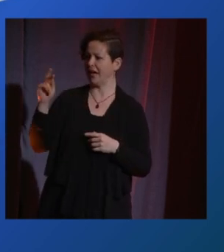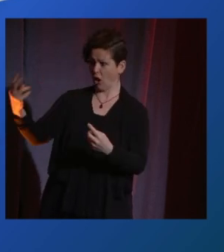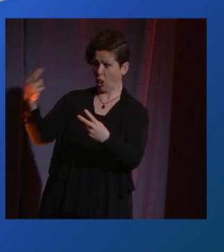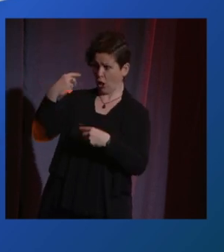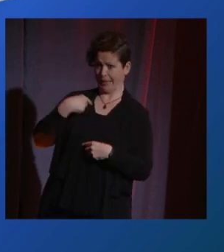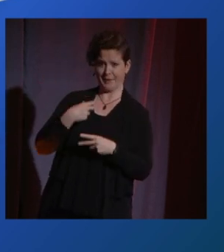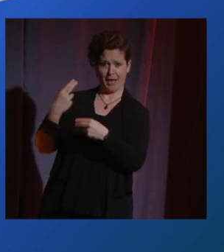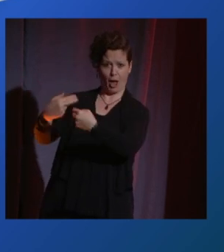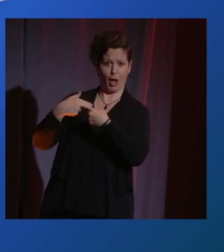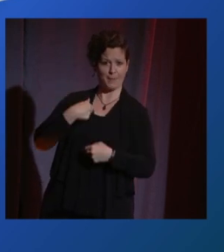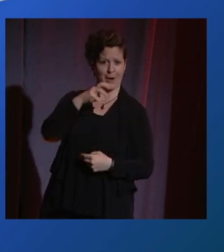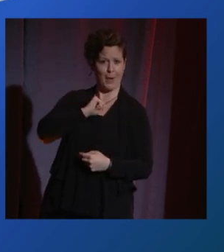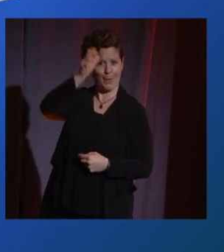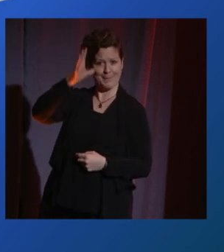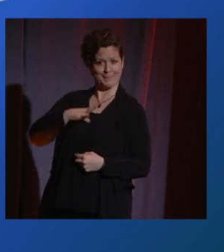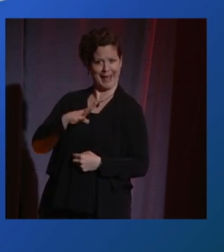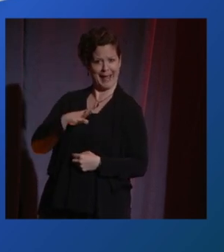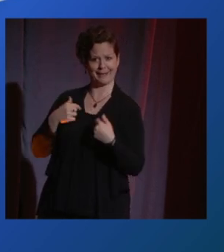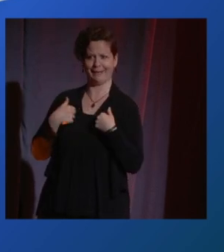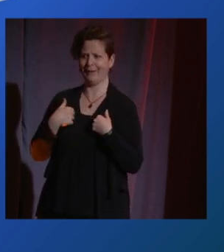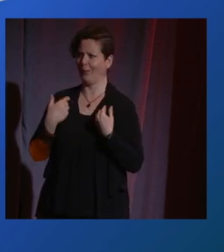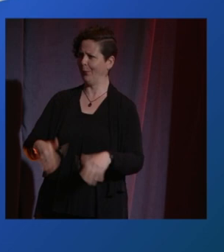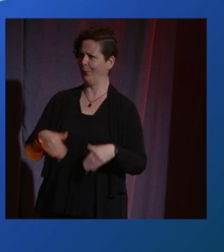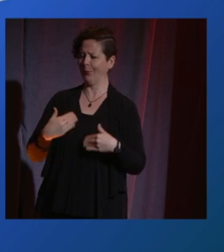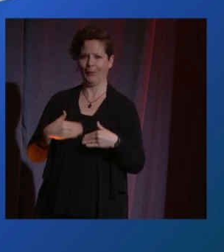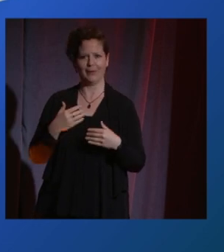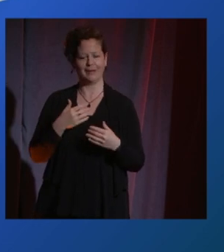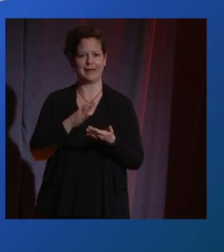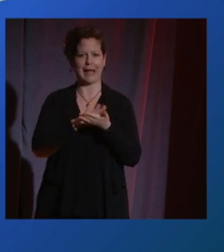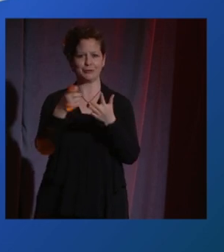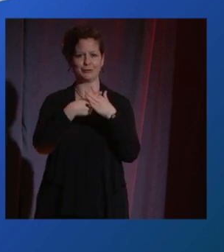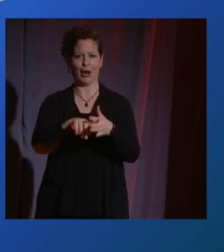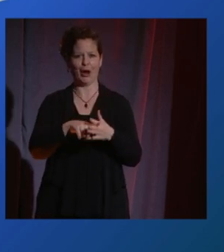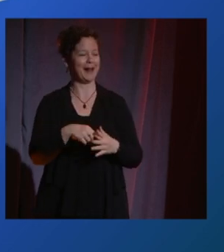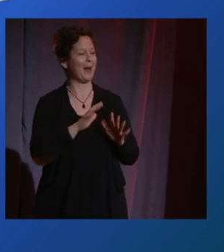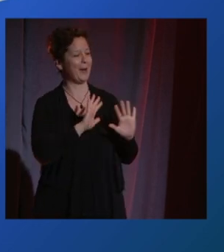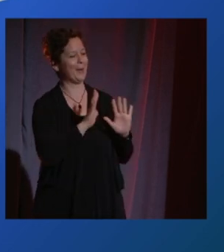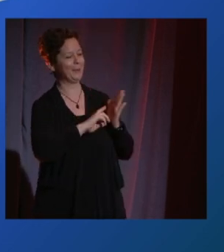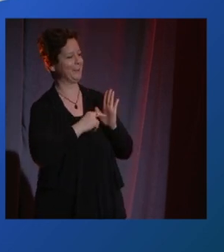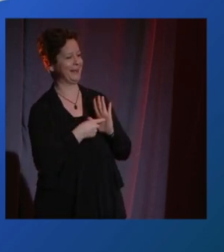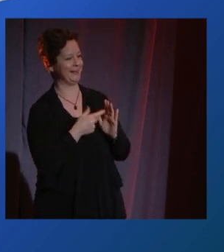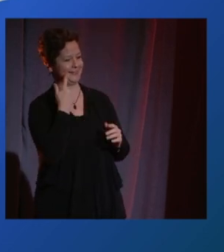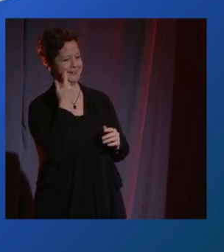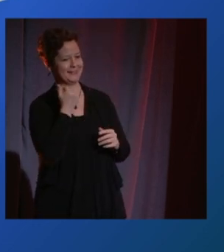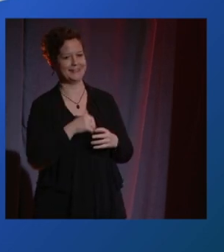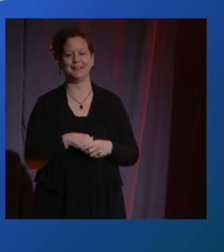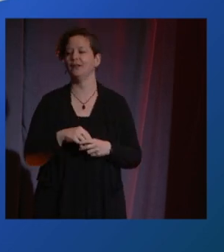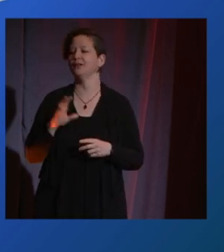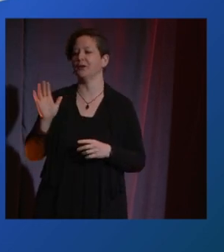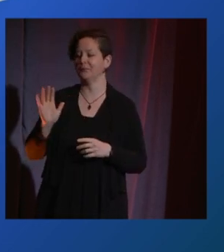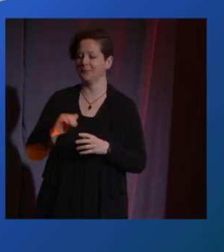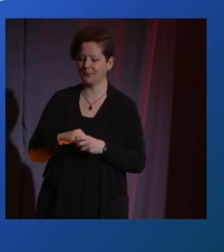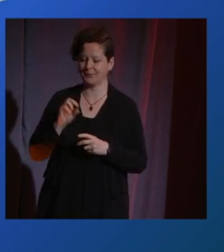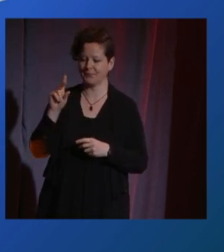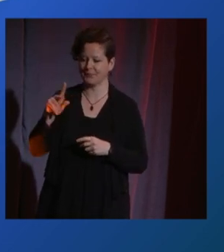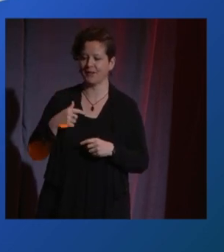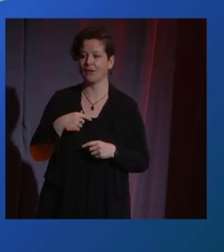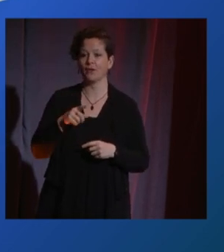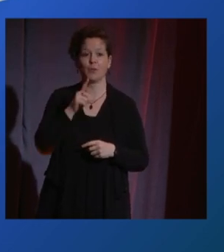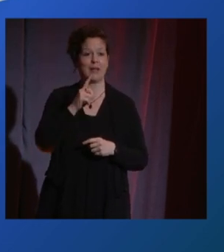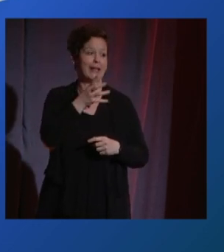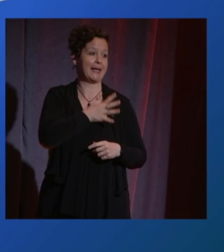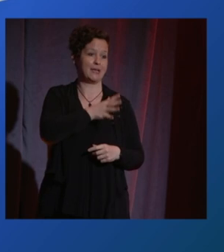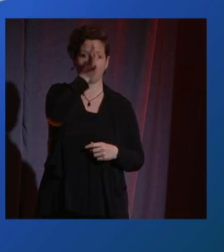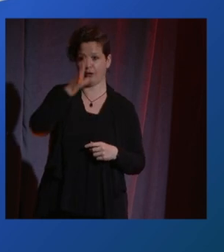no mat sure what a way to start the morning but that's true no I I really uh listen ladies and